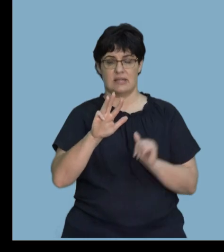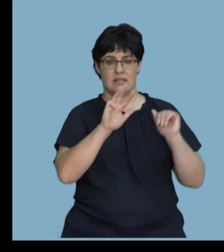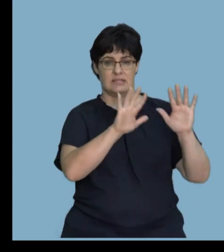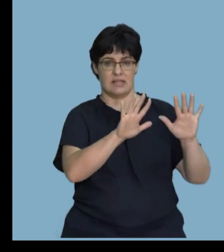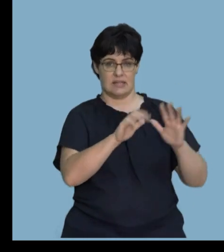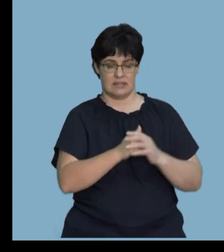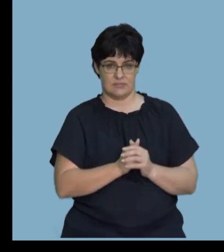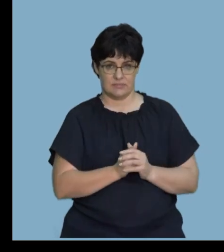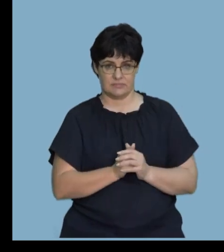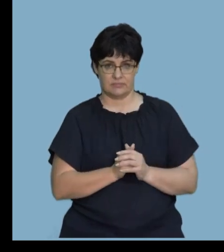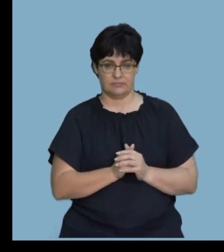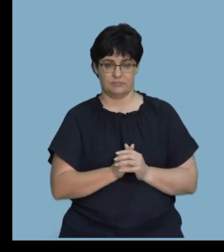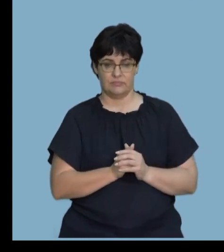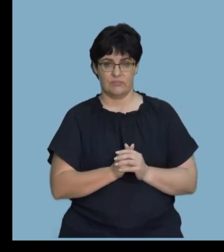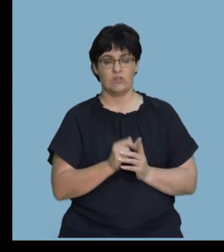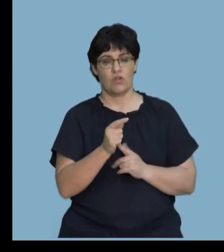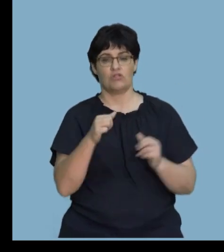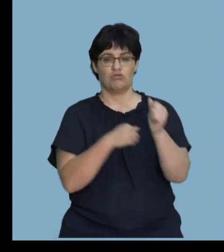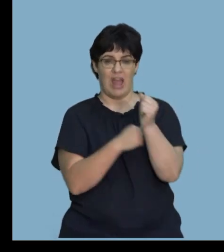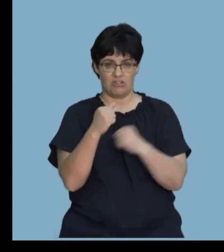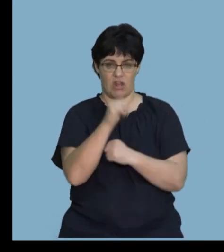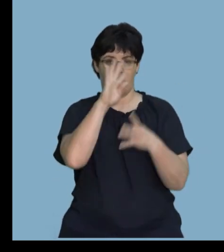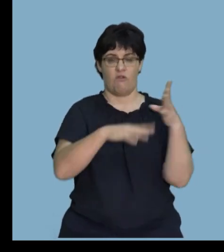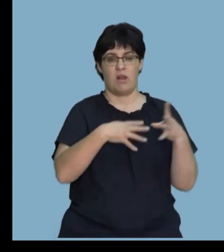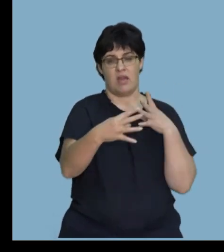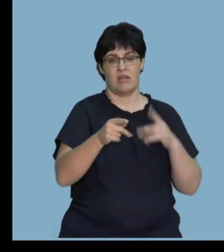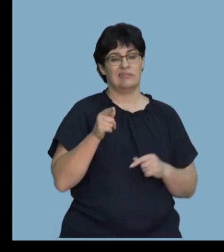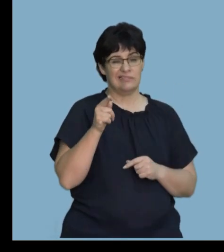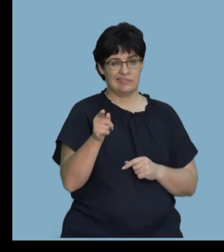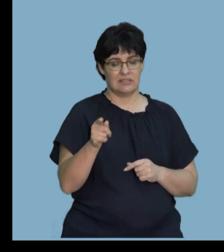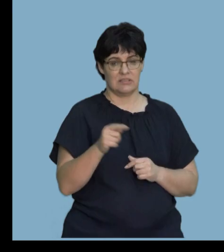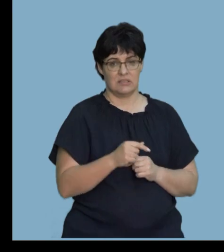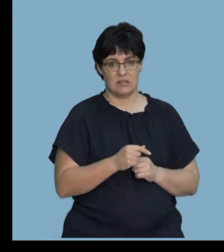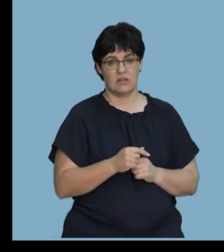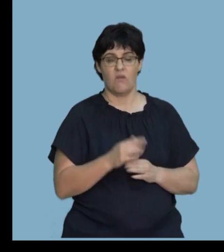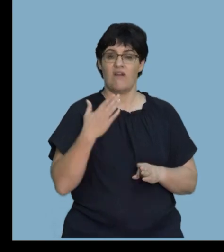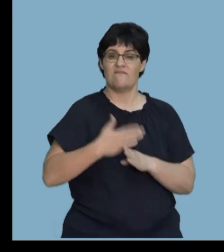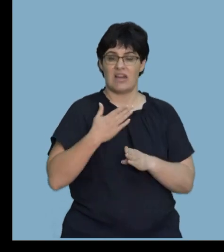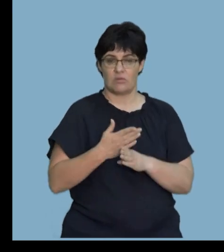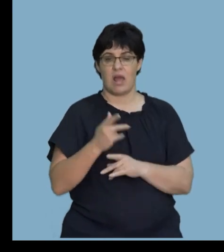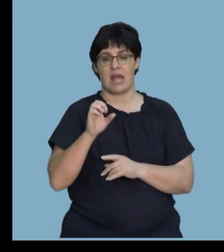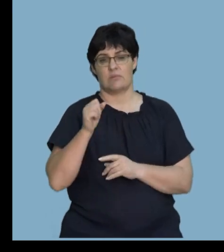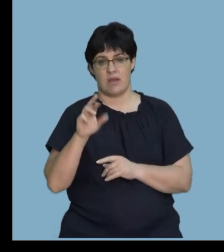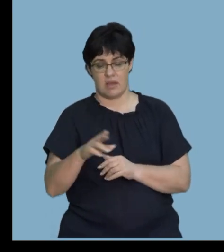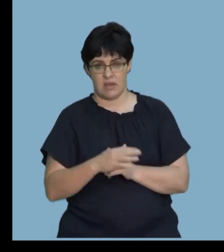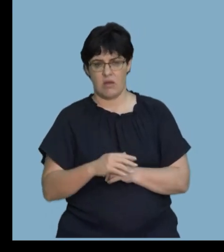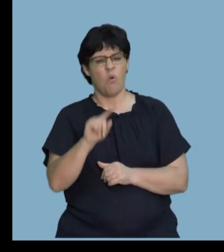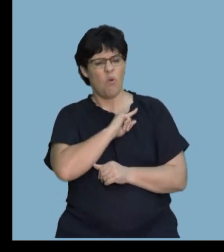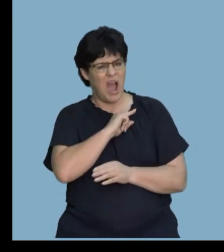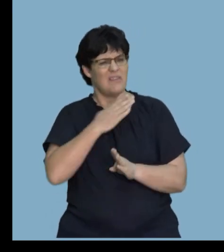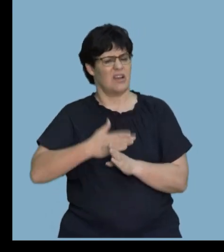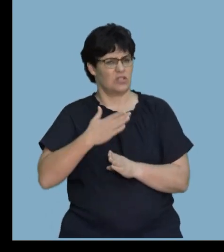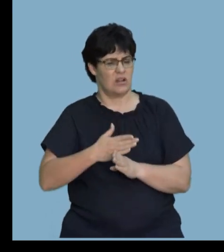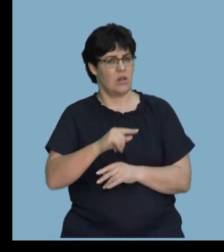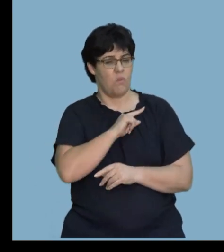10. So this is the structural formula of its functional isomer. Why functional? Because of